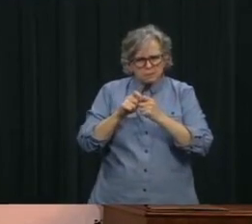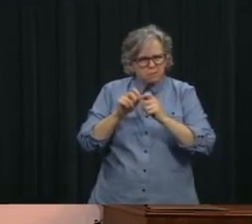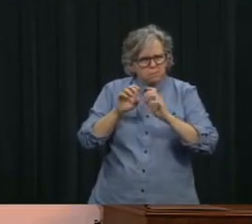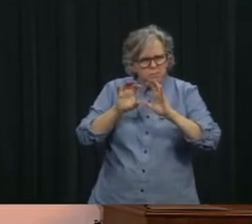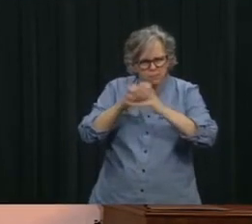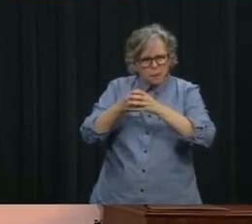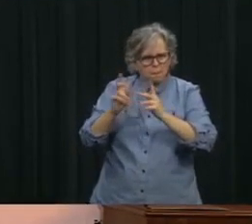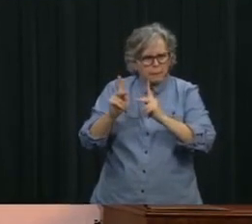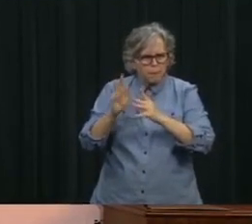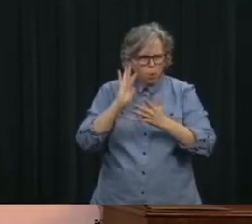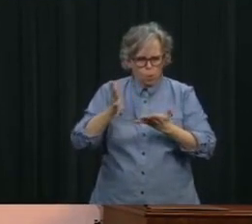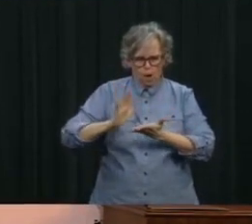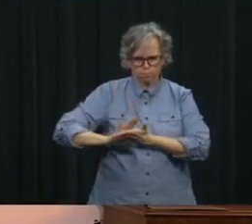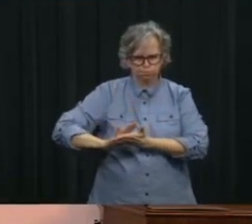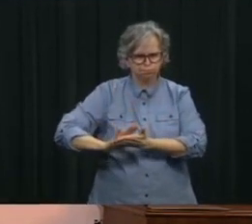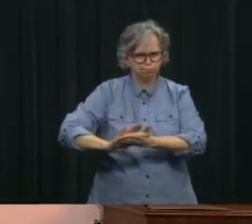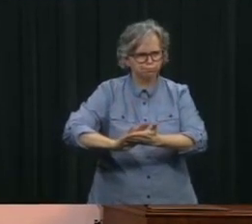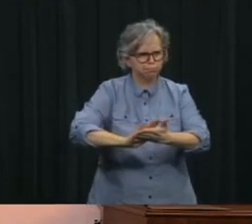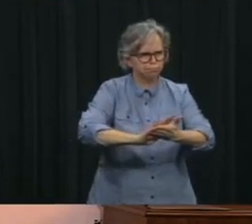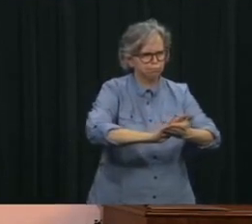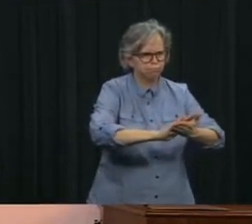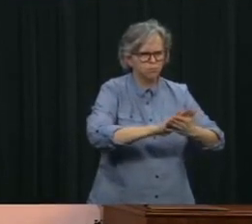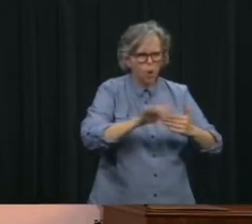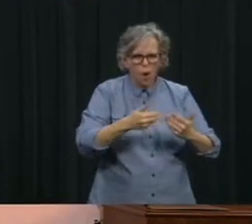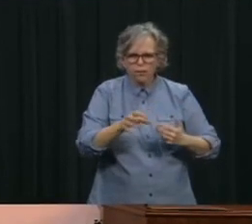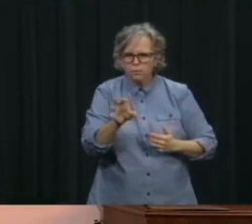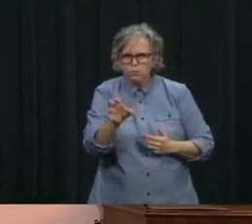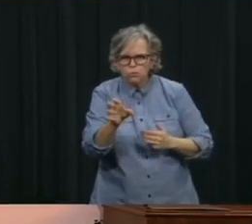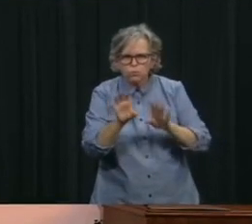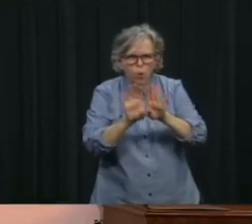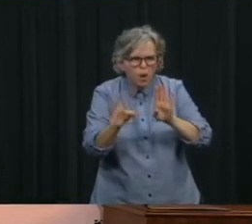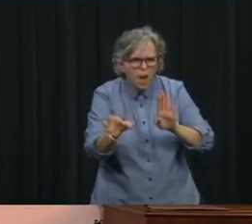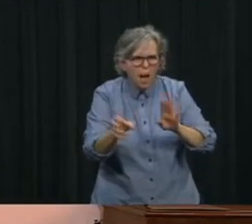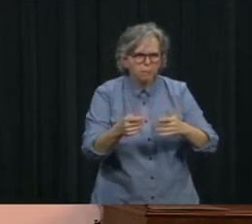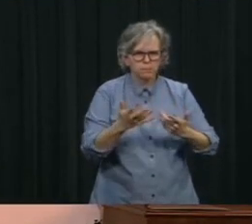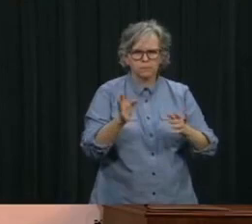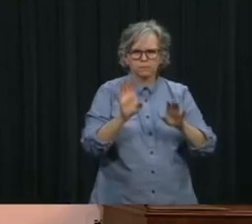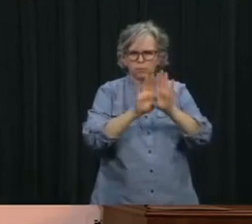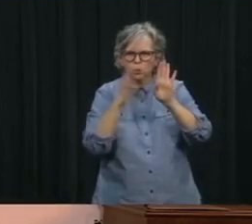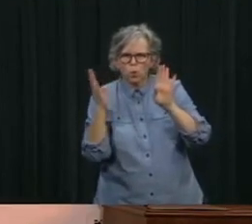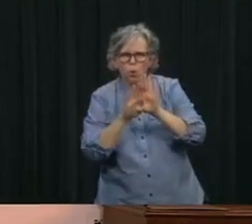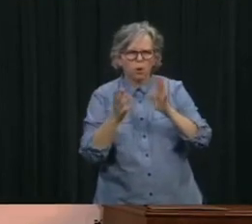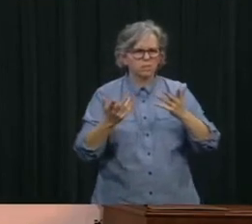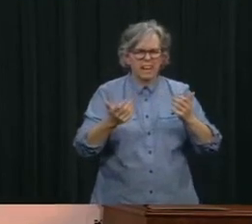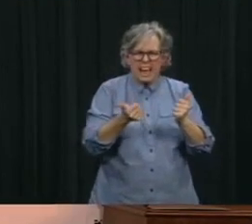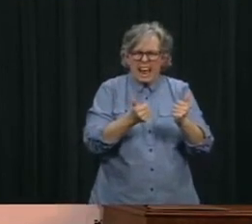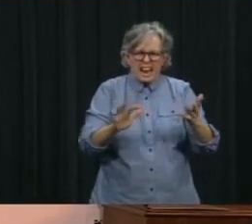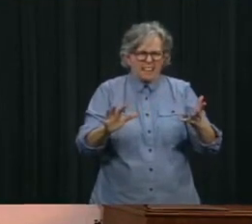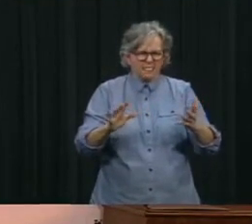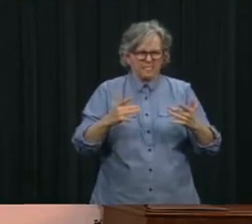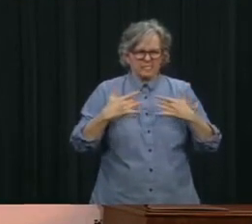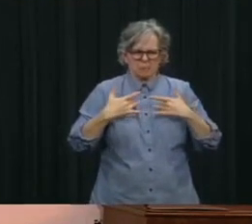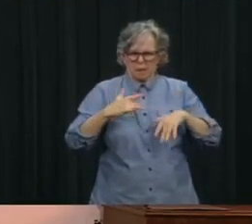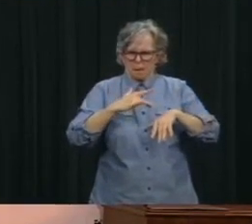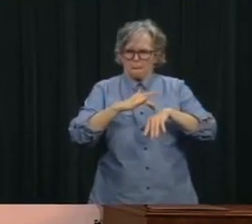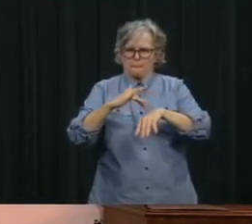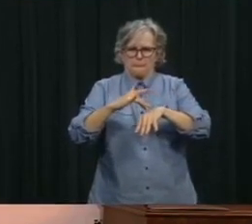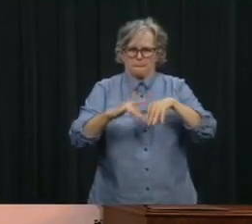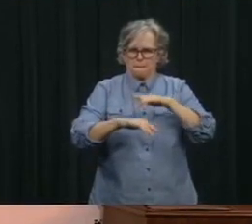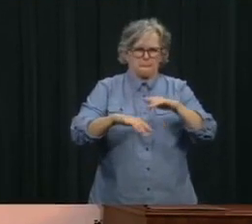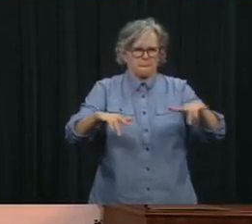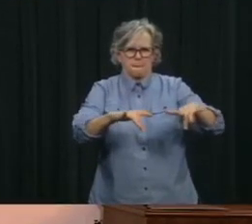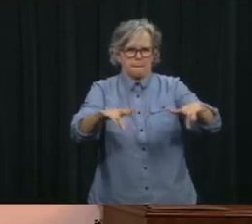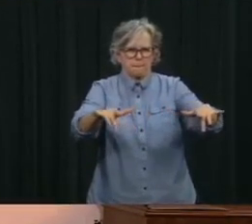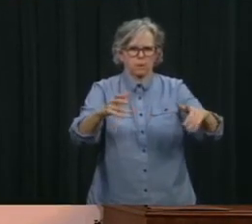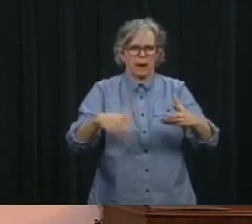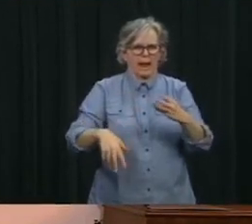surfaces, door handles, rails, all the things where somebody might touch them. They have adding dedicated personnel to clean